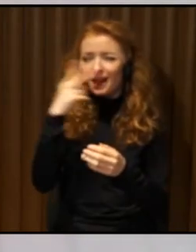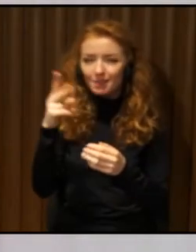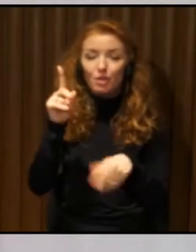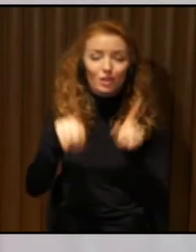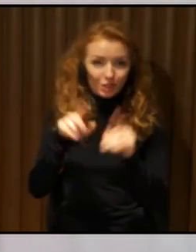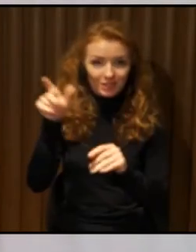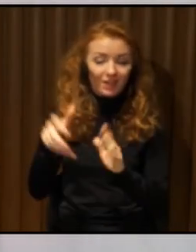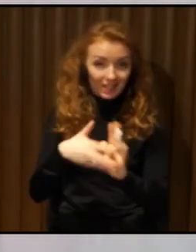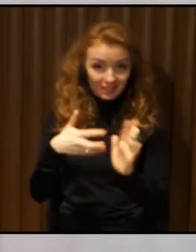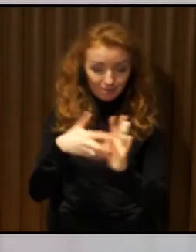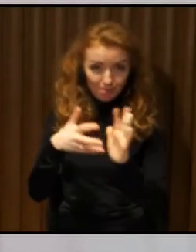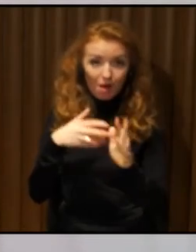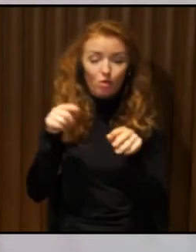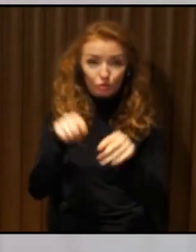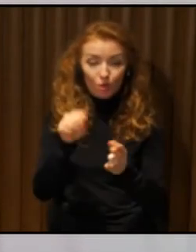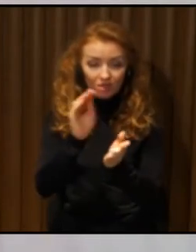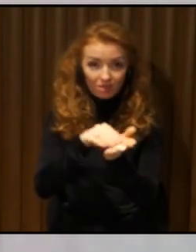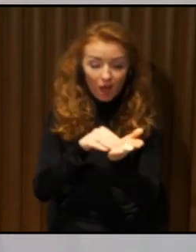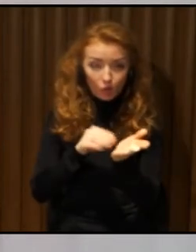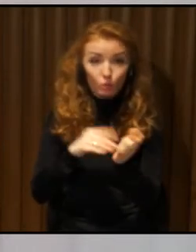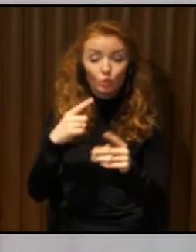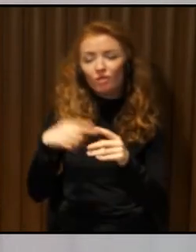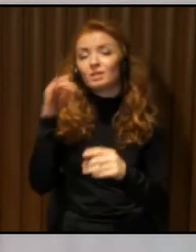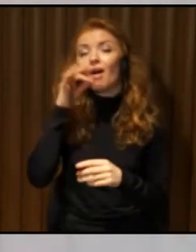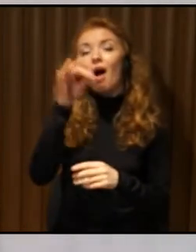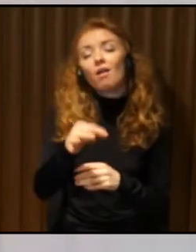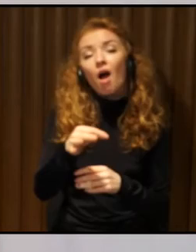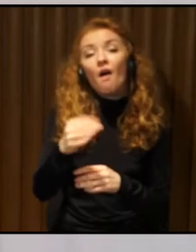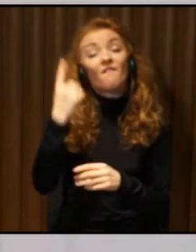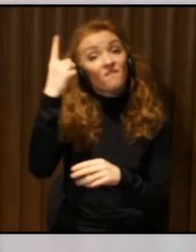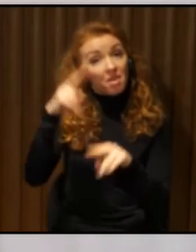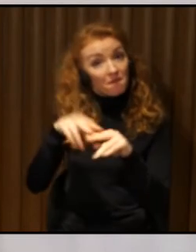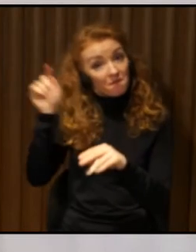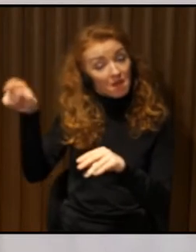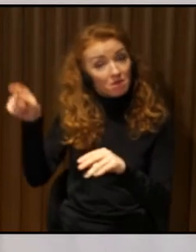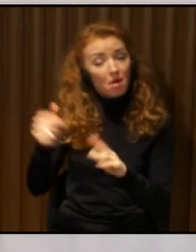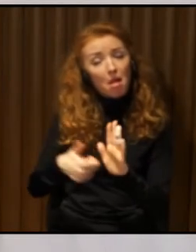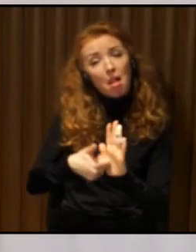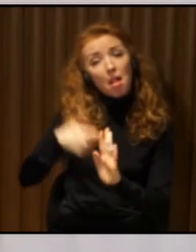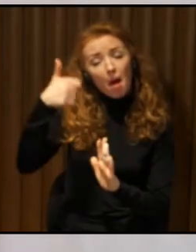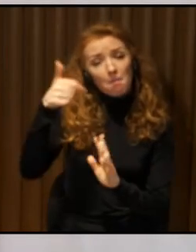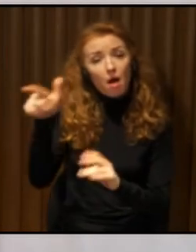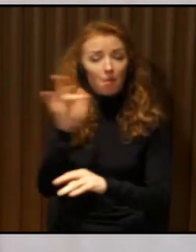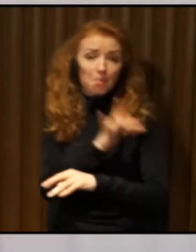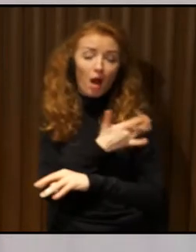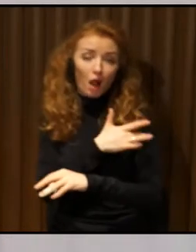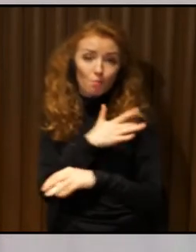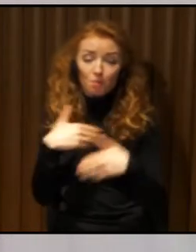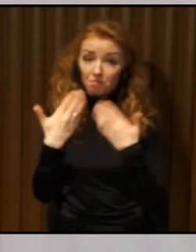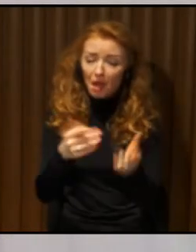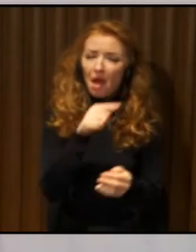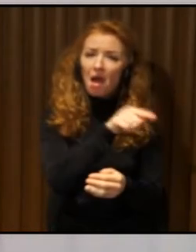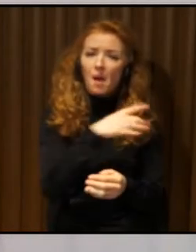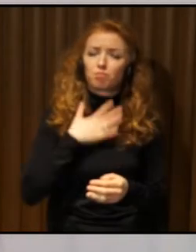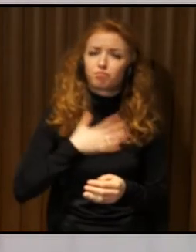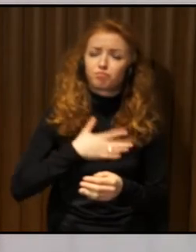doing amazingly well and is providing these services and another isn't. How do we change that? But that is a risk we face, I think. Yeah, of course,